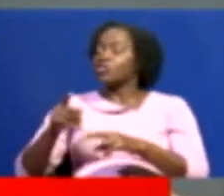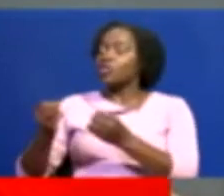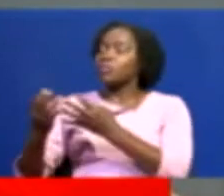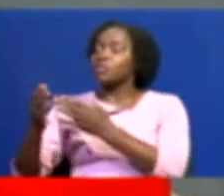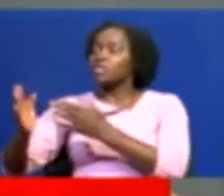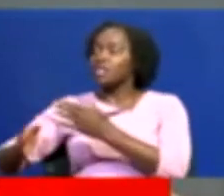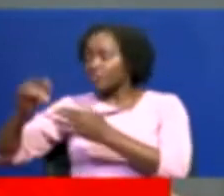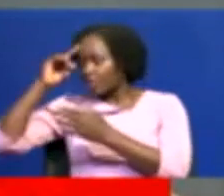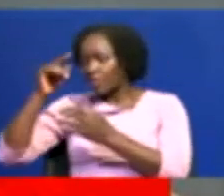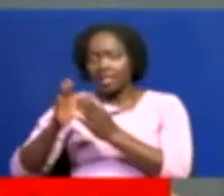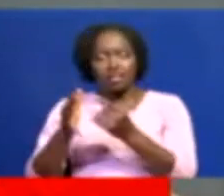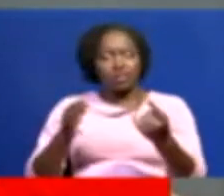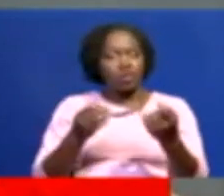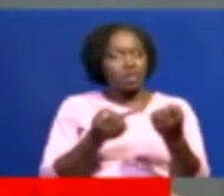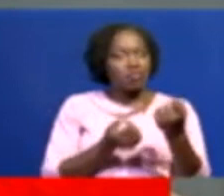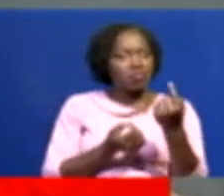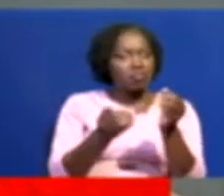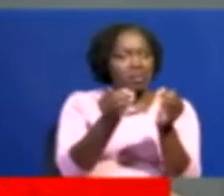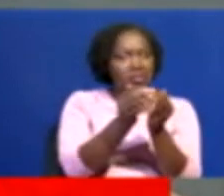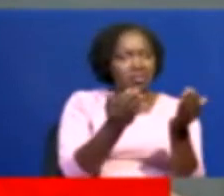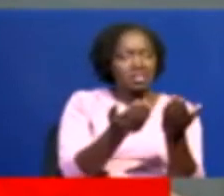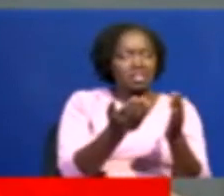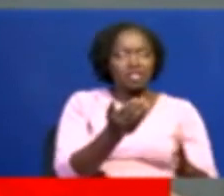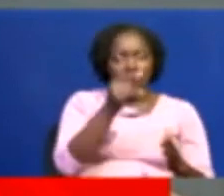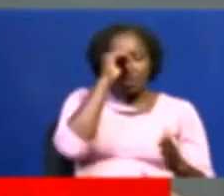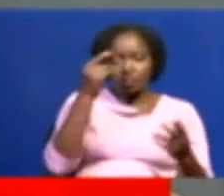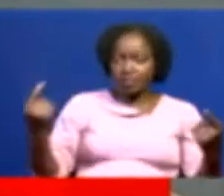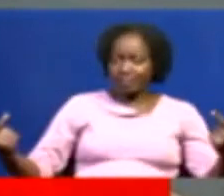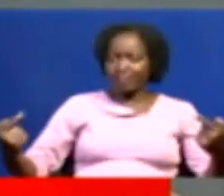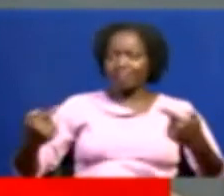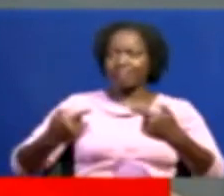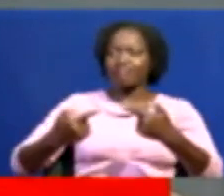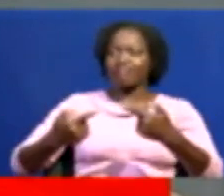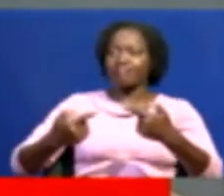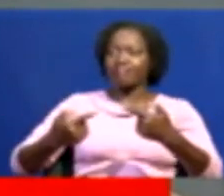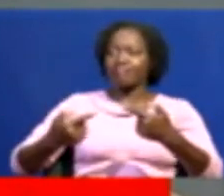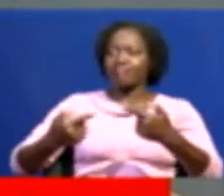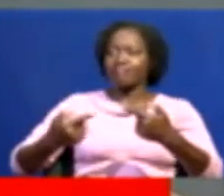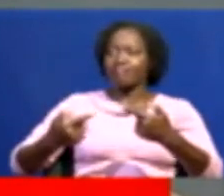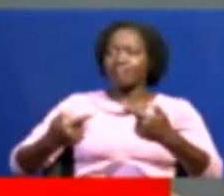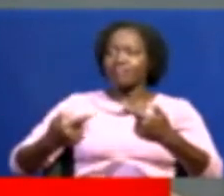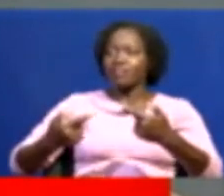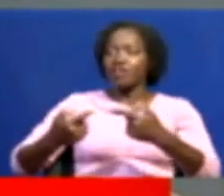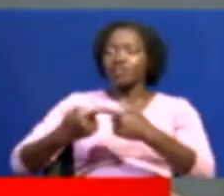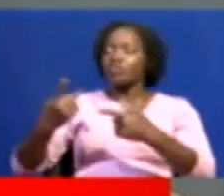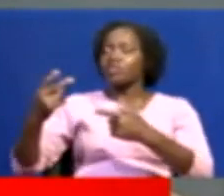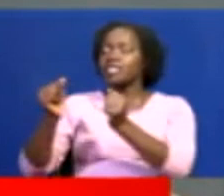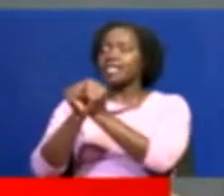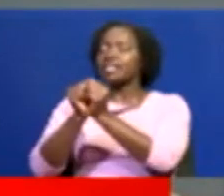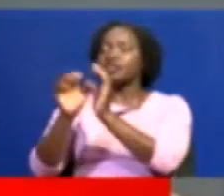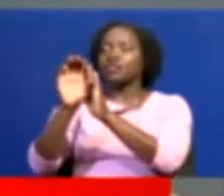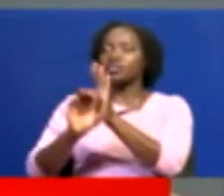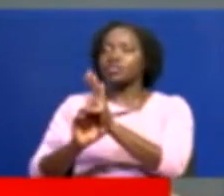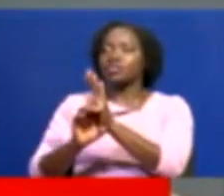government and those who are on the minority side of government, mm-hmm. because as I have always said on this show, from the 2010 constitution,